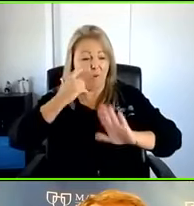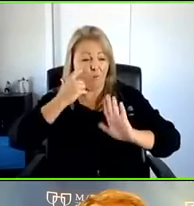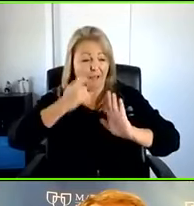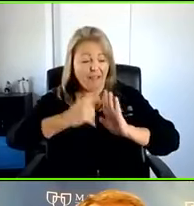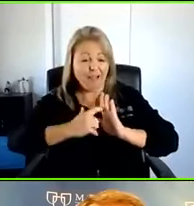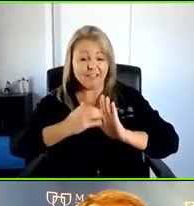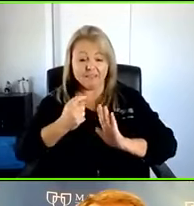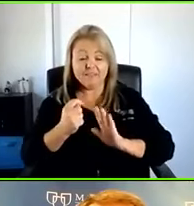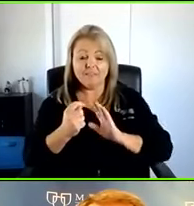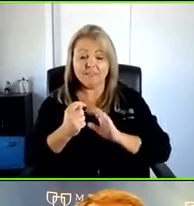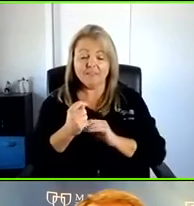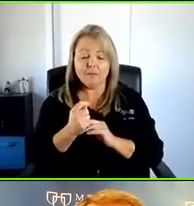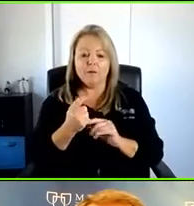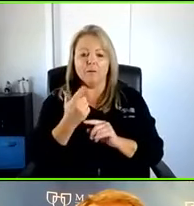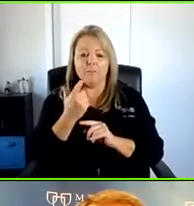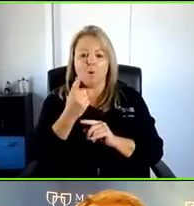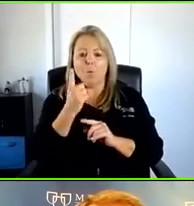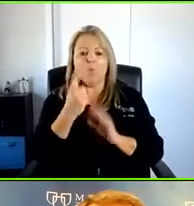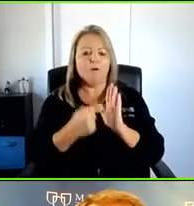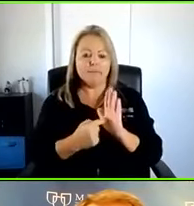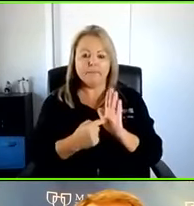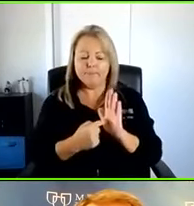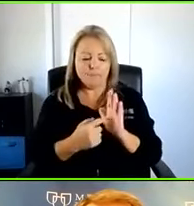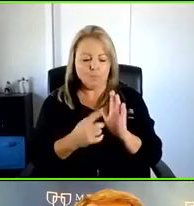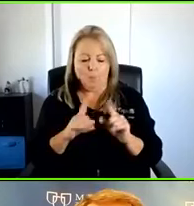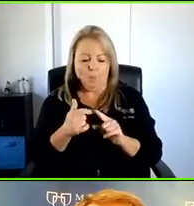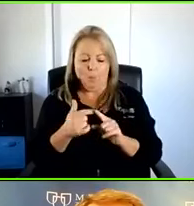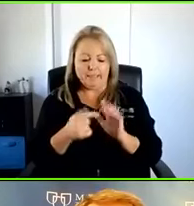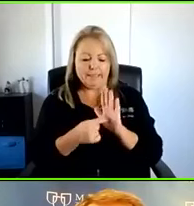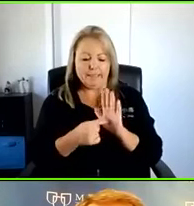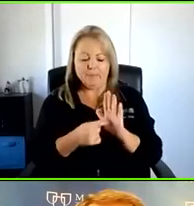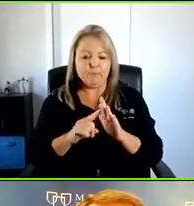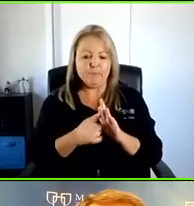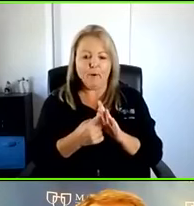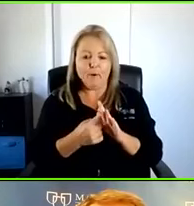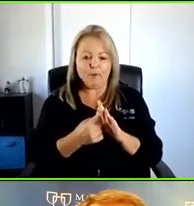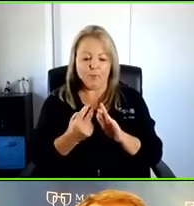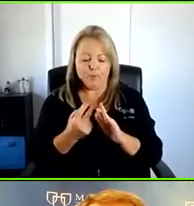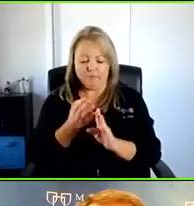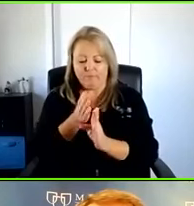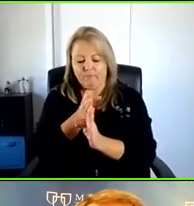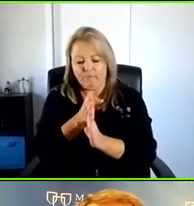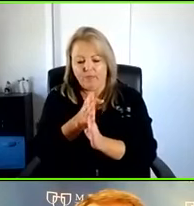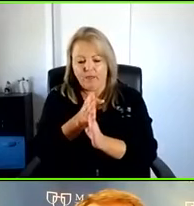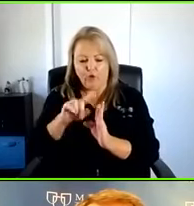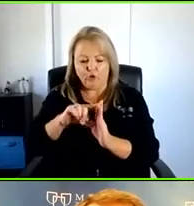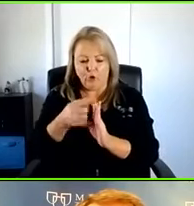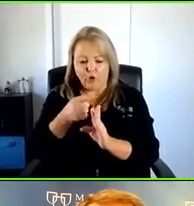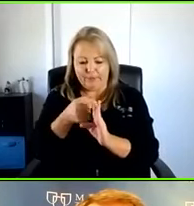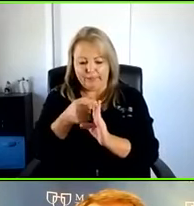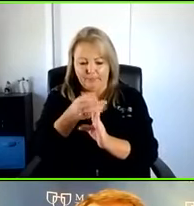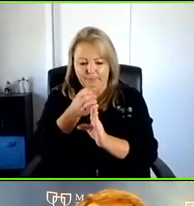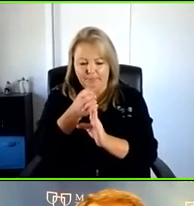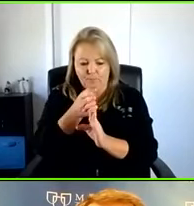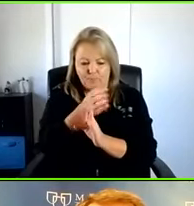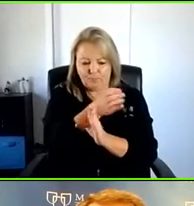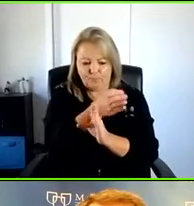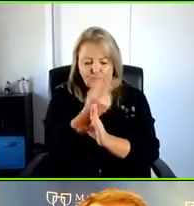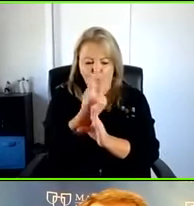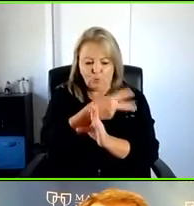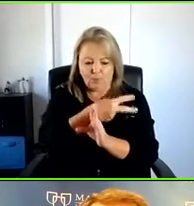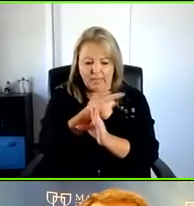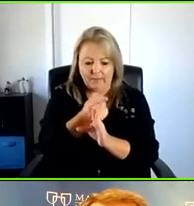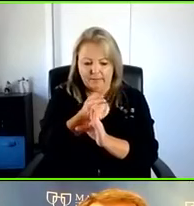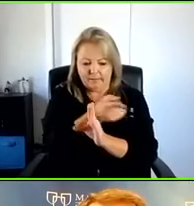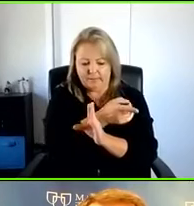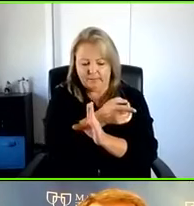because once symptoms start, we go back 2 days prior. Just be cautious to know that you might be bringing